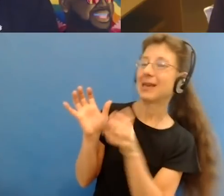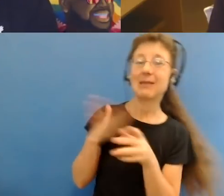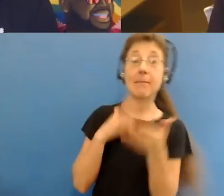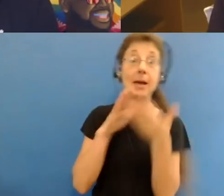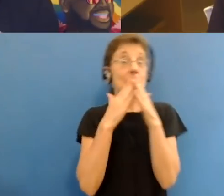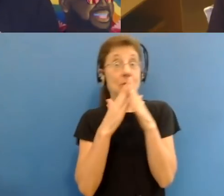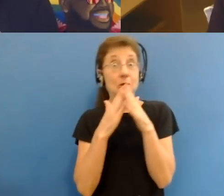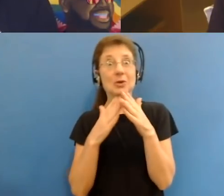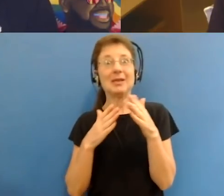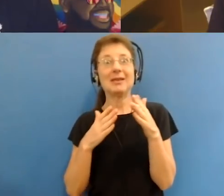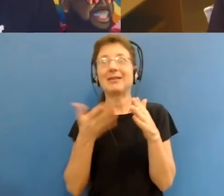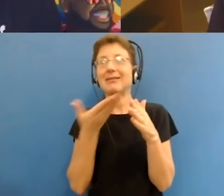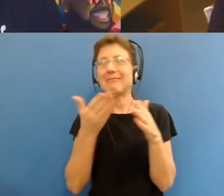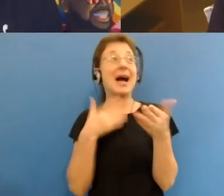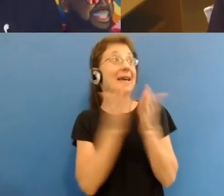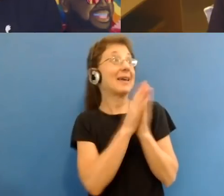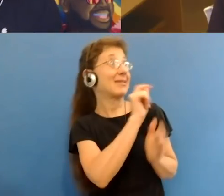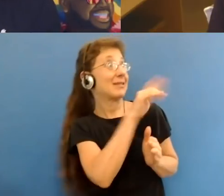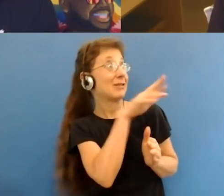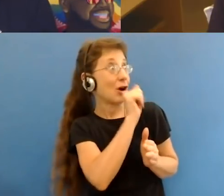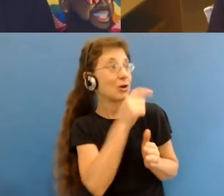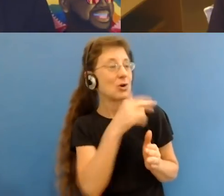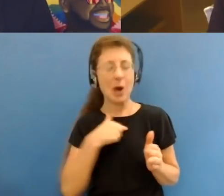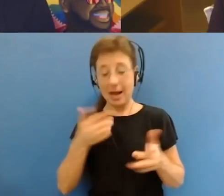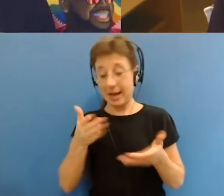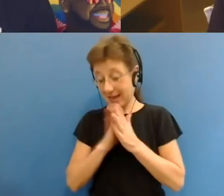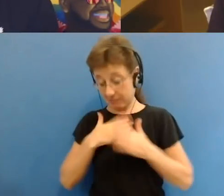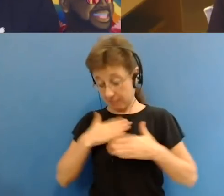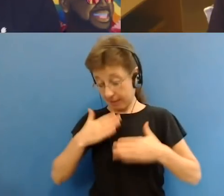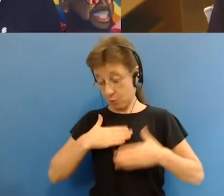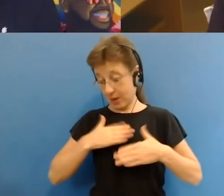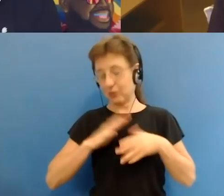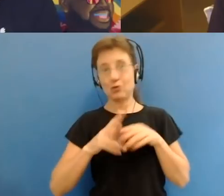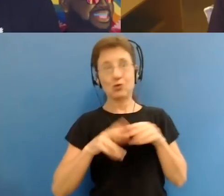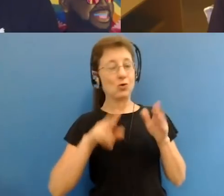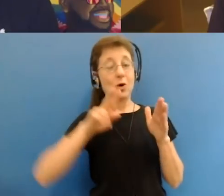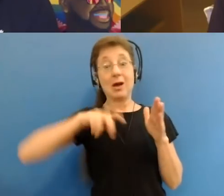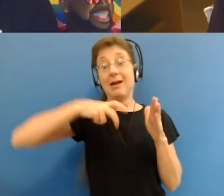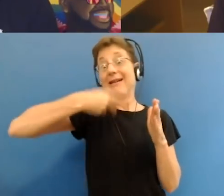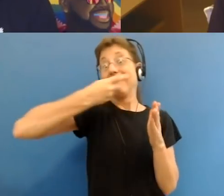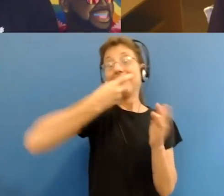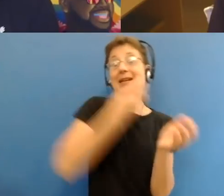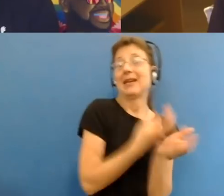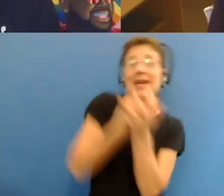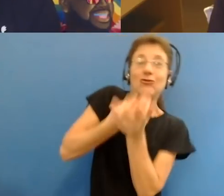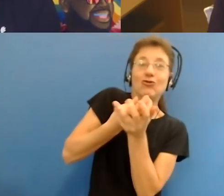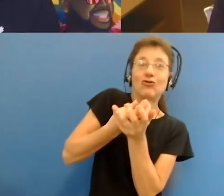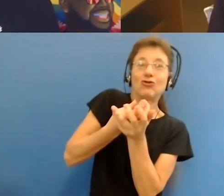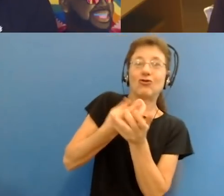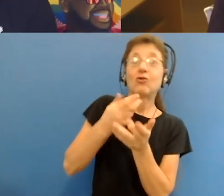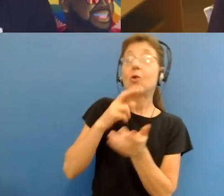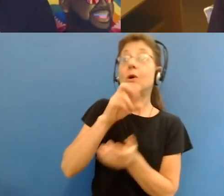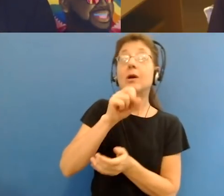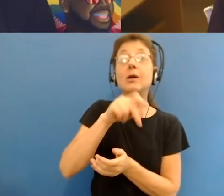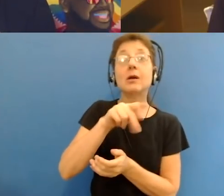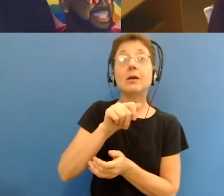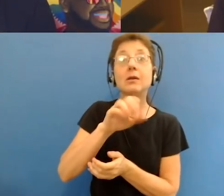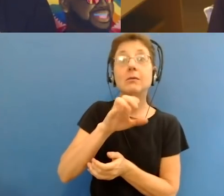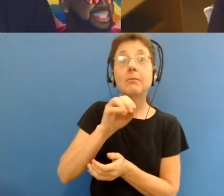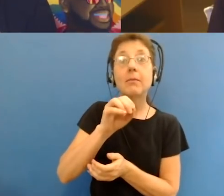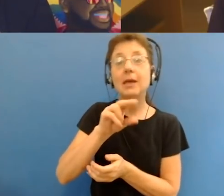Tara to catch me, or ask my breath to catch me, or ask the spaciousness to catch me, or ask the